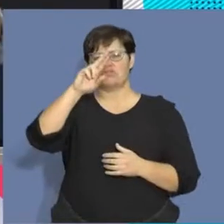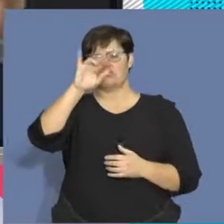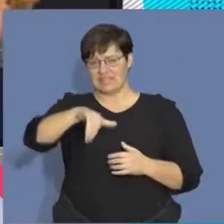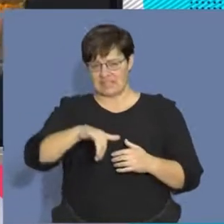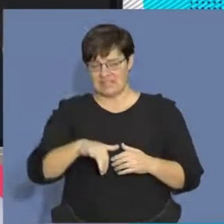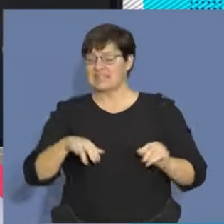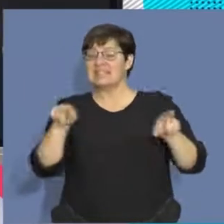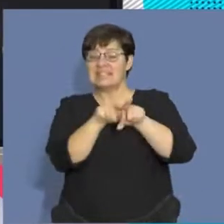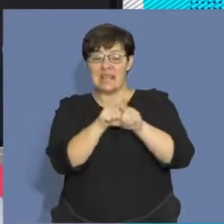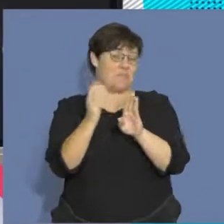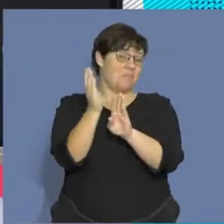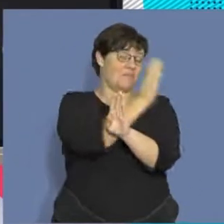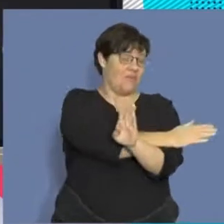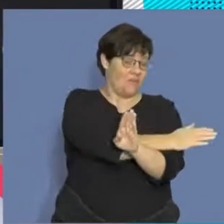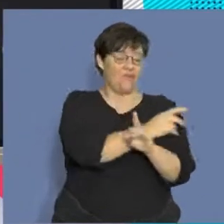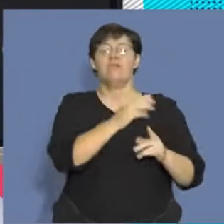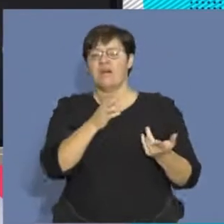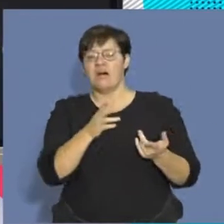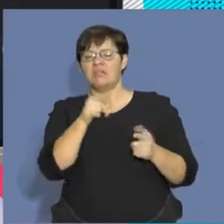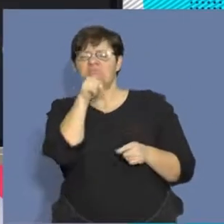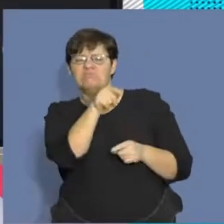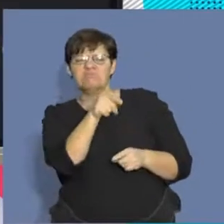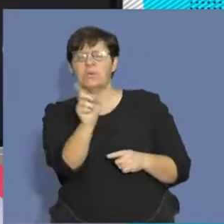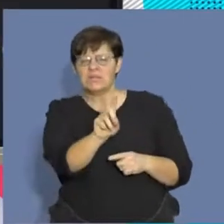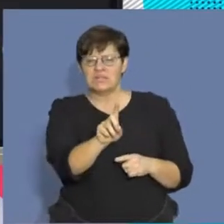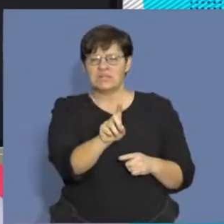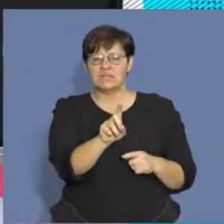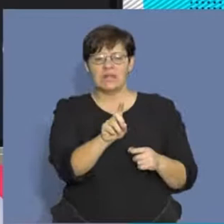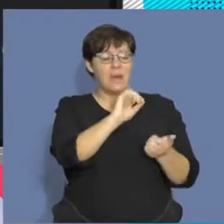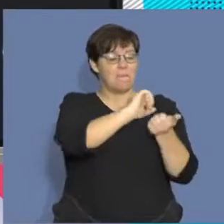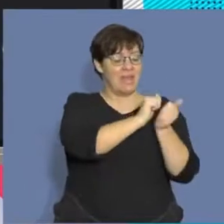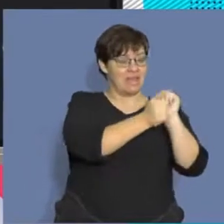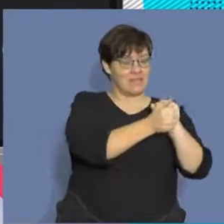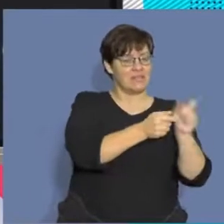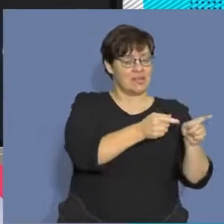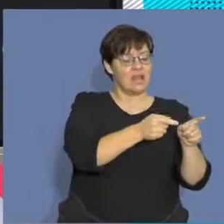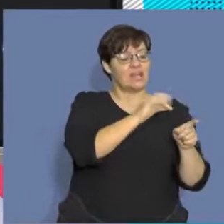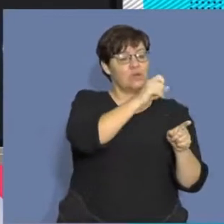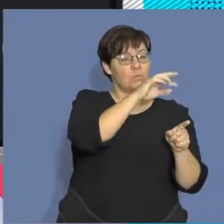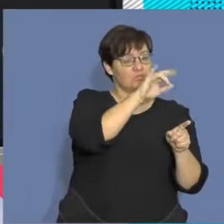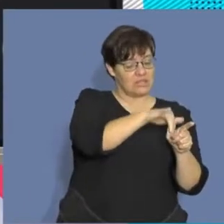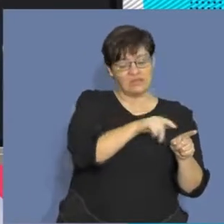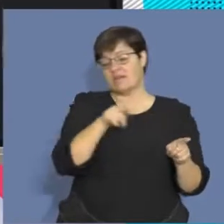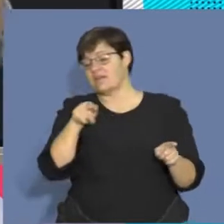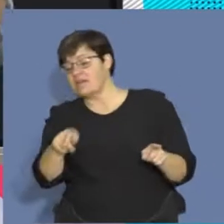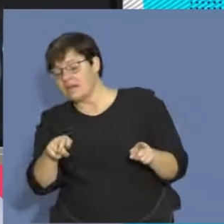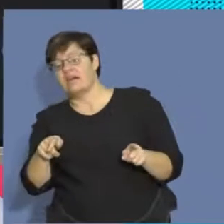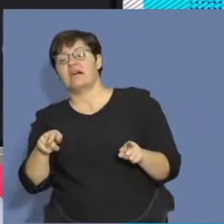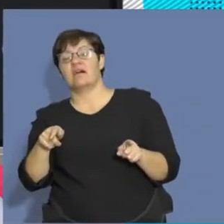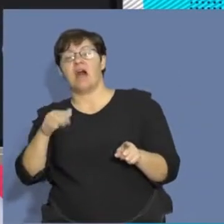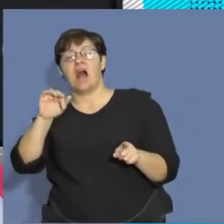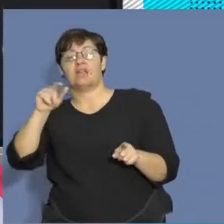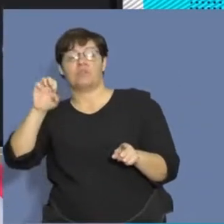in the first lessons, analytical geometry is the link in maths between algebra and geometry. It's a way to solve